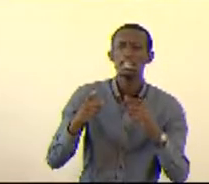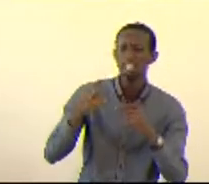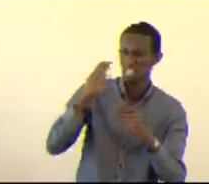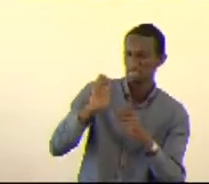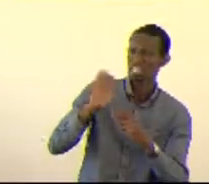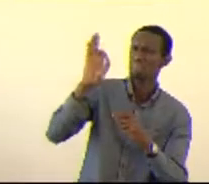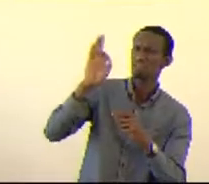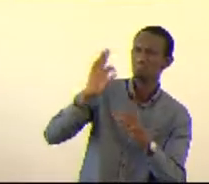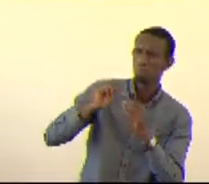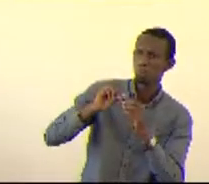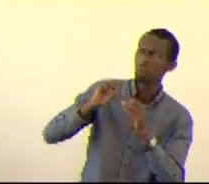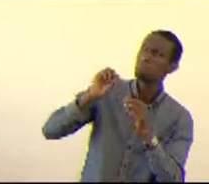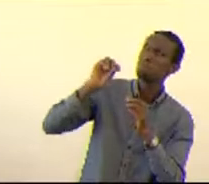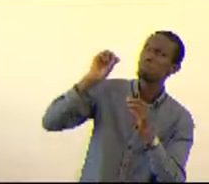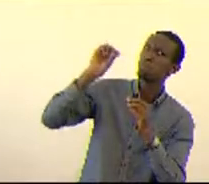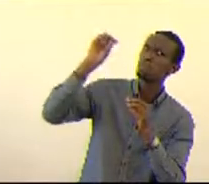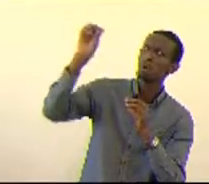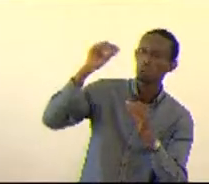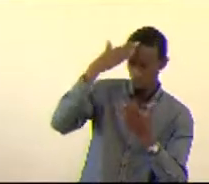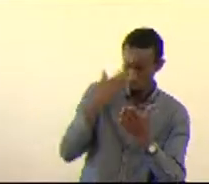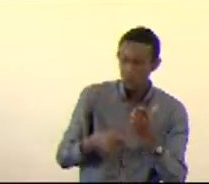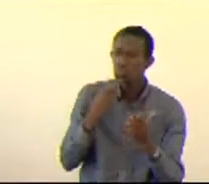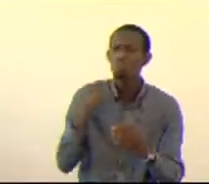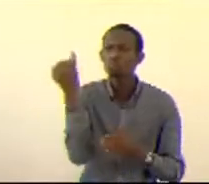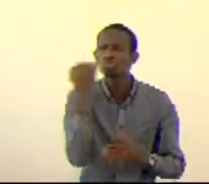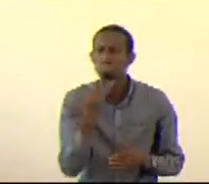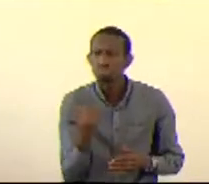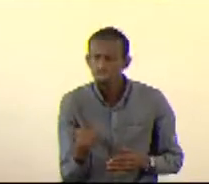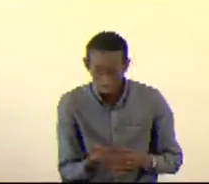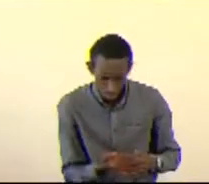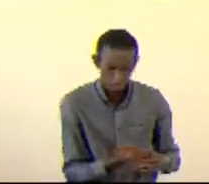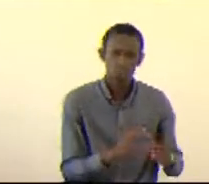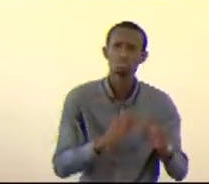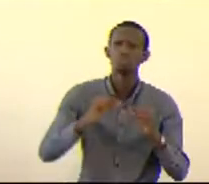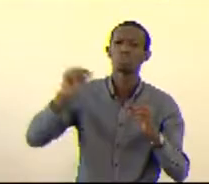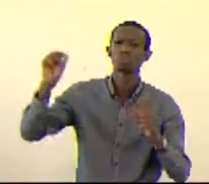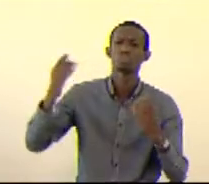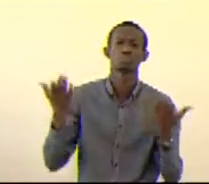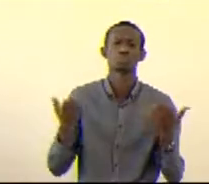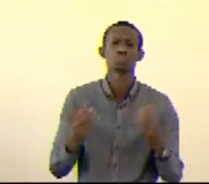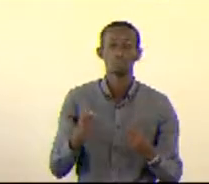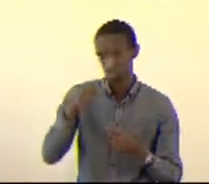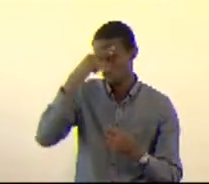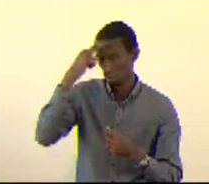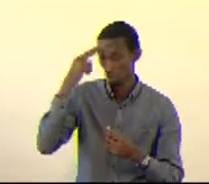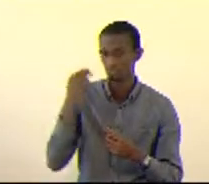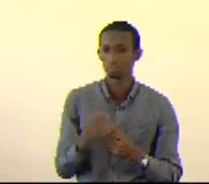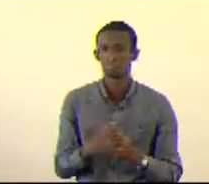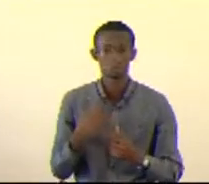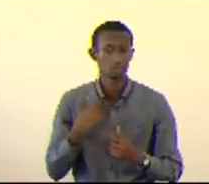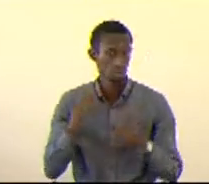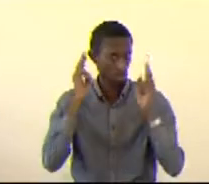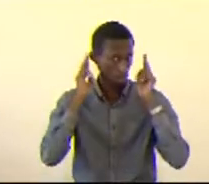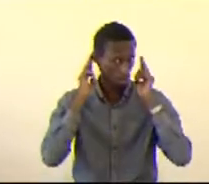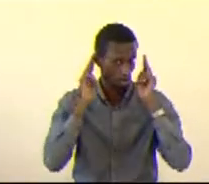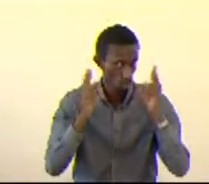So why do we have to draw those graphs like that? So this is the reasoning. And I hope you are going to